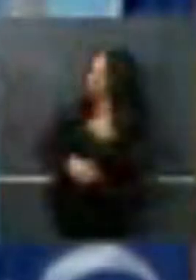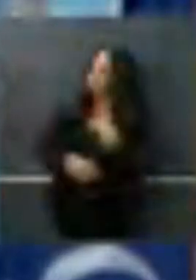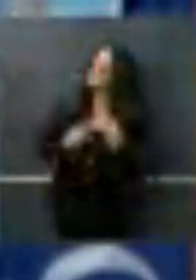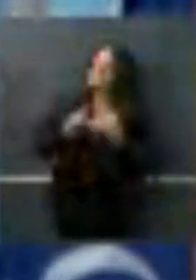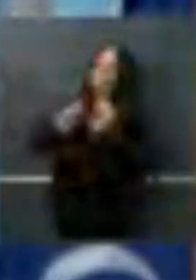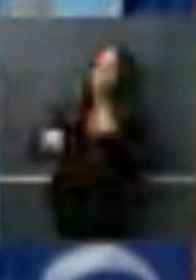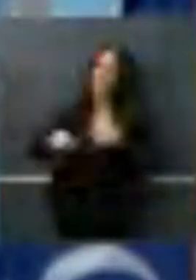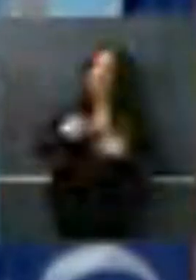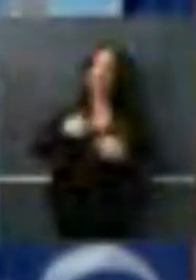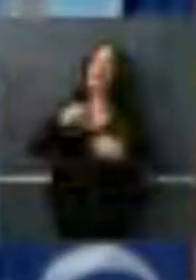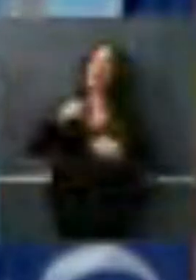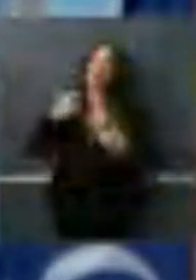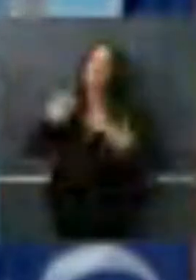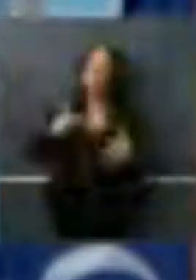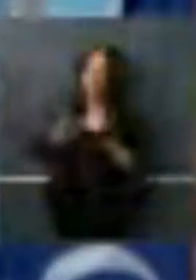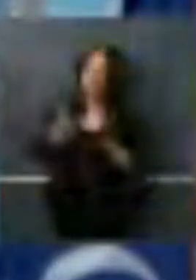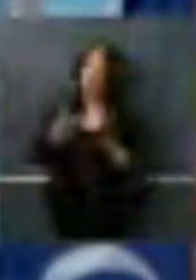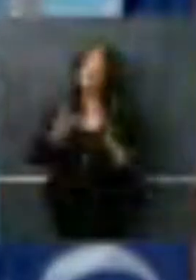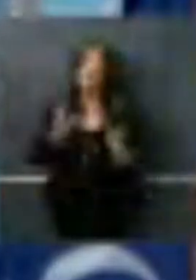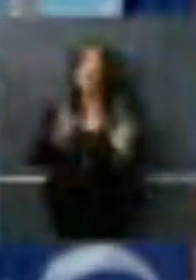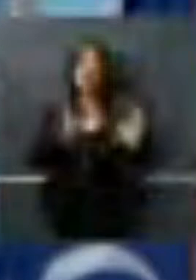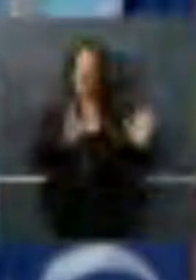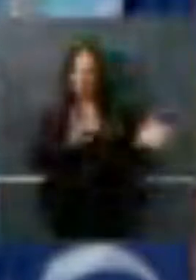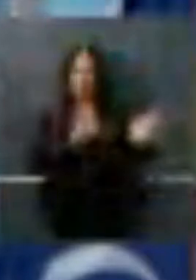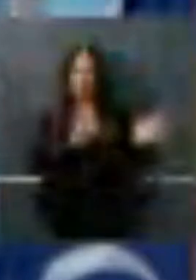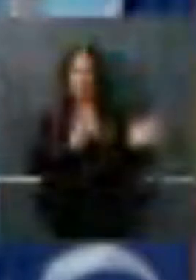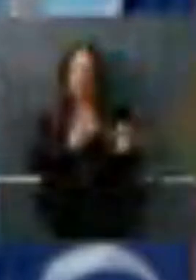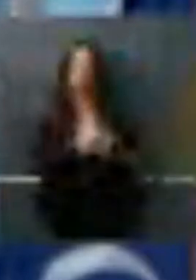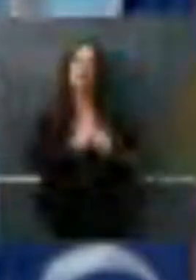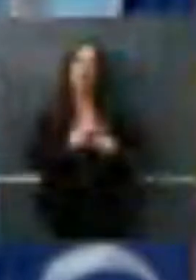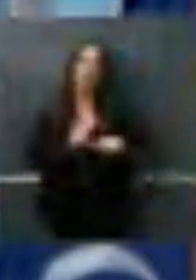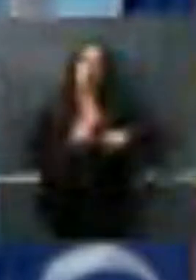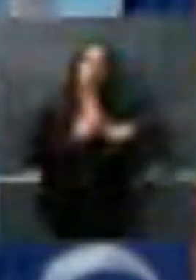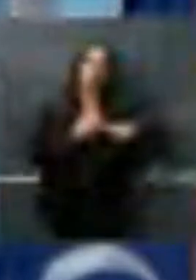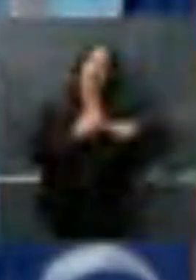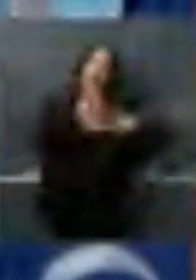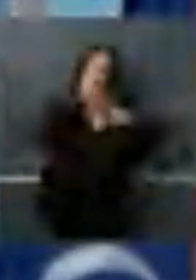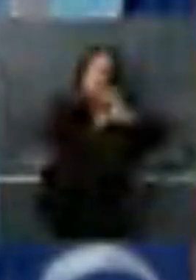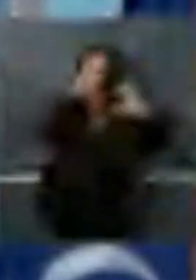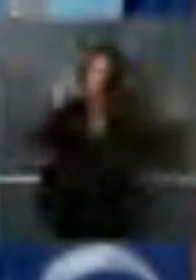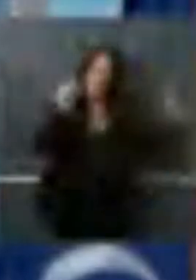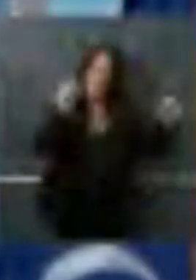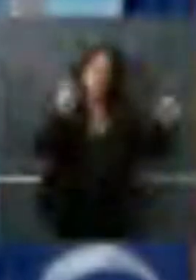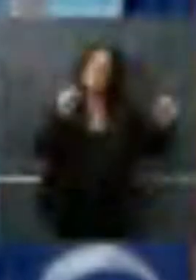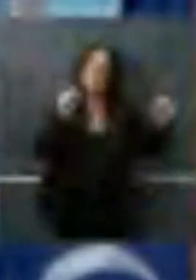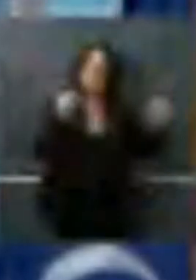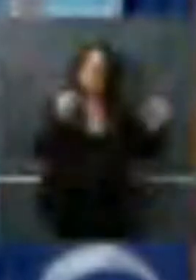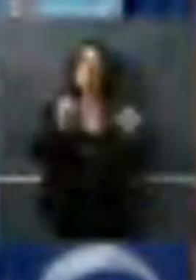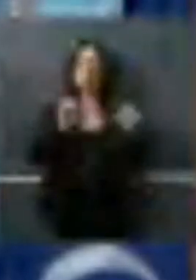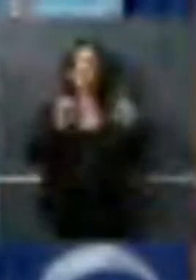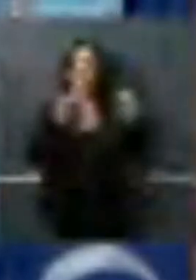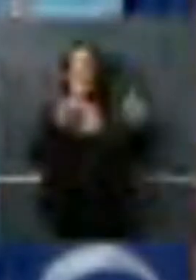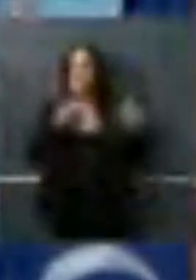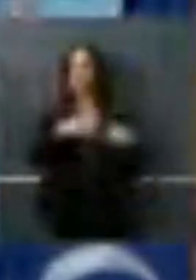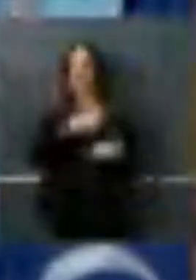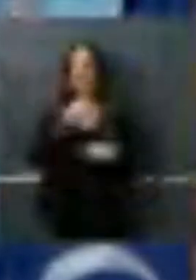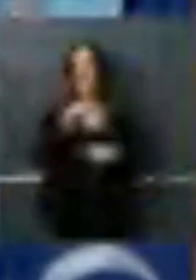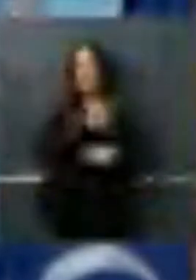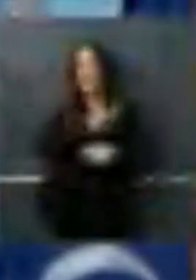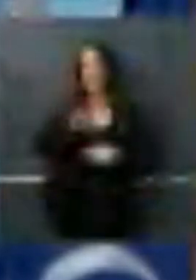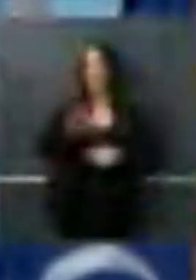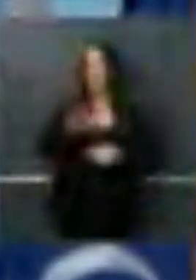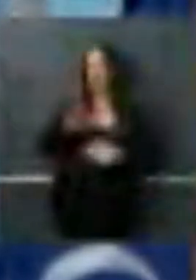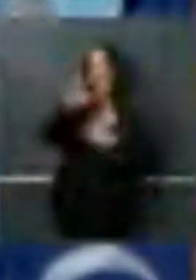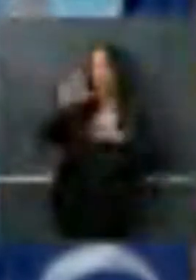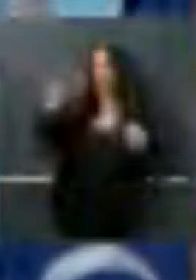press conferences with the superintendent of public education, with the president of the school board just a few days ago, that one that included my wife,